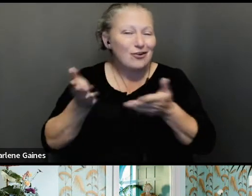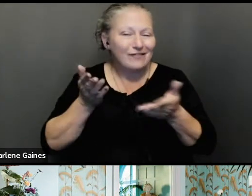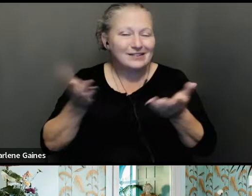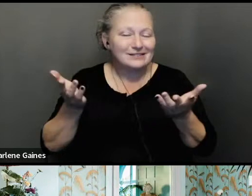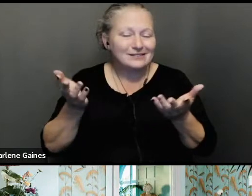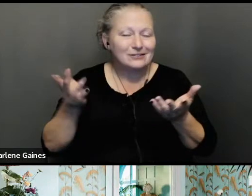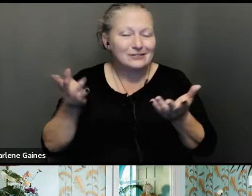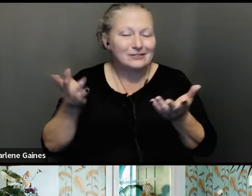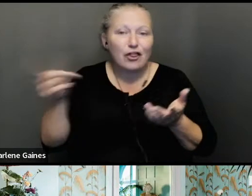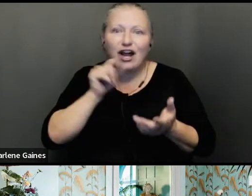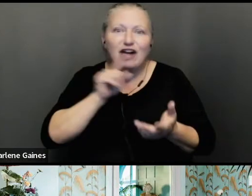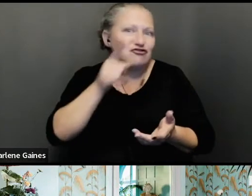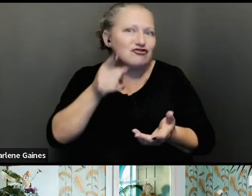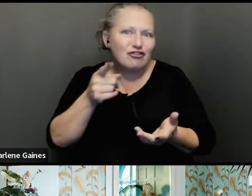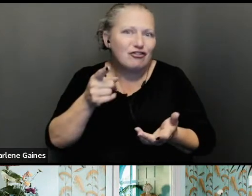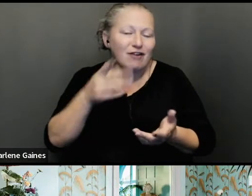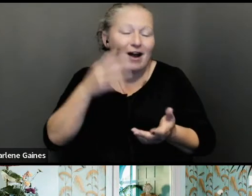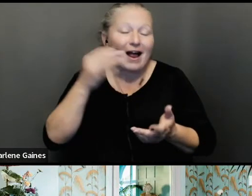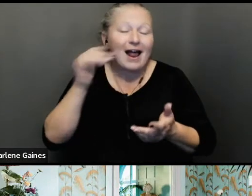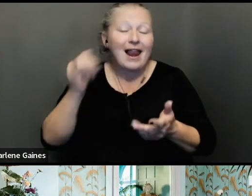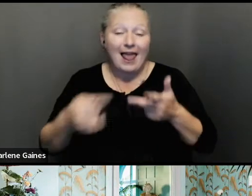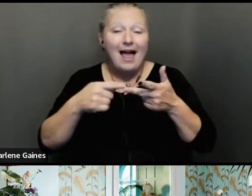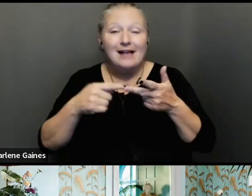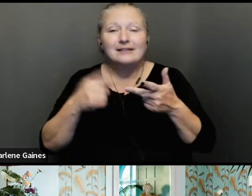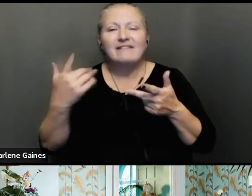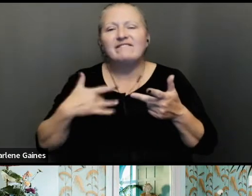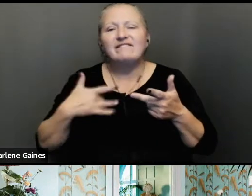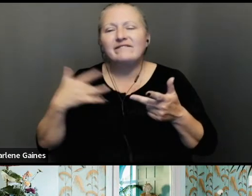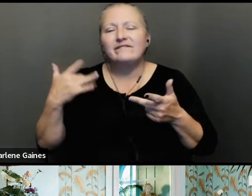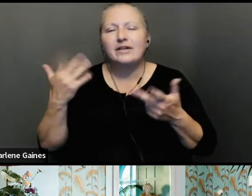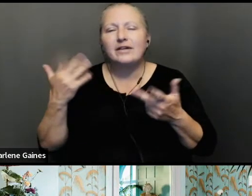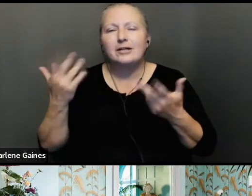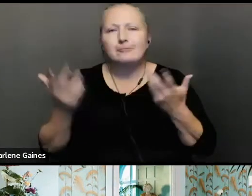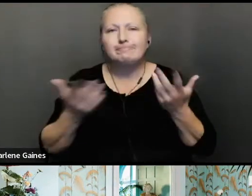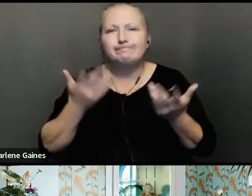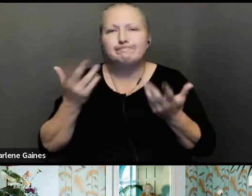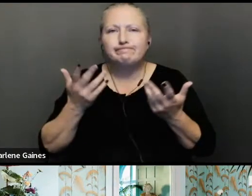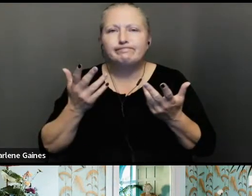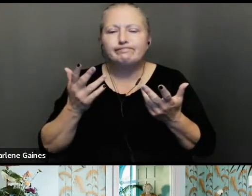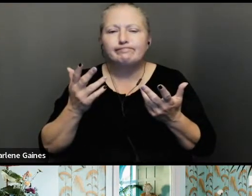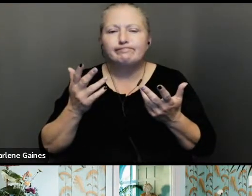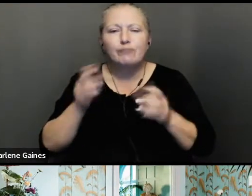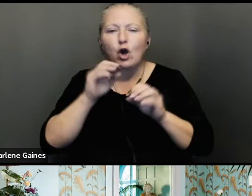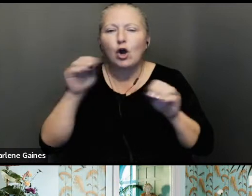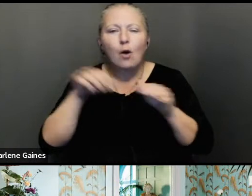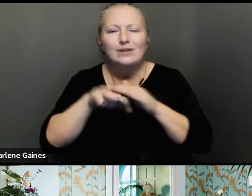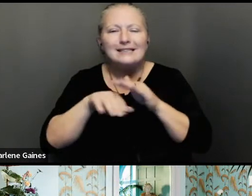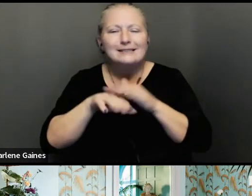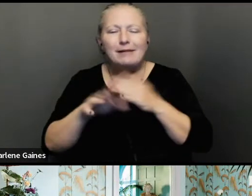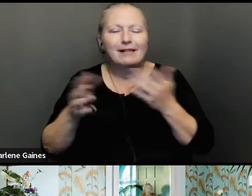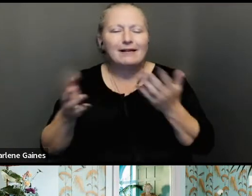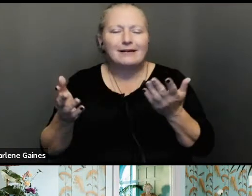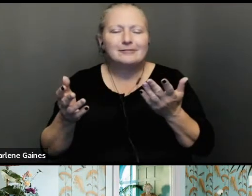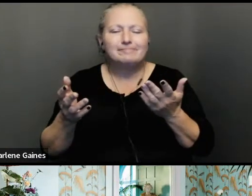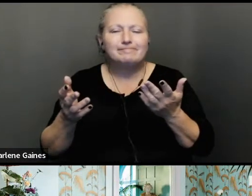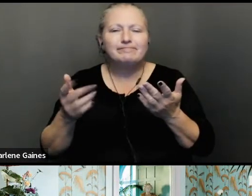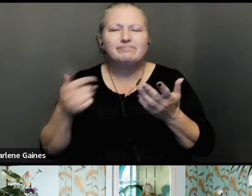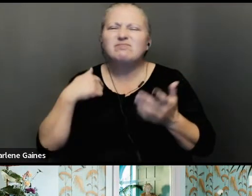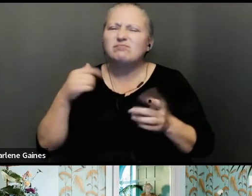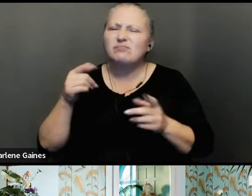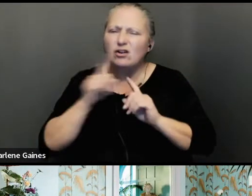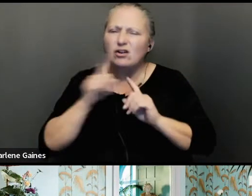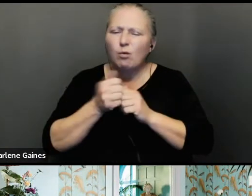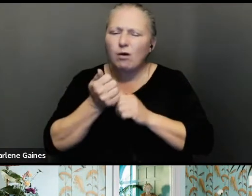they're not sure. And then lastly, they felt that there was no accessibility. And I've talked to a